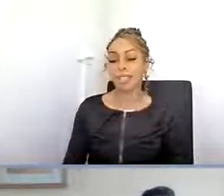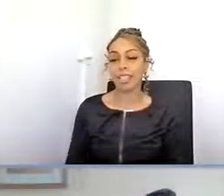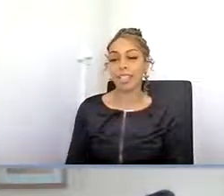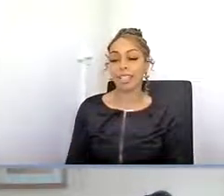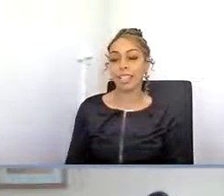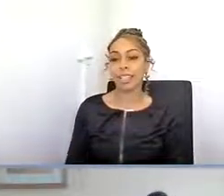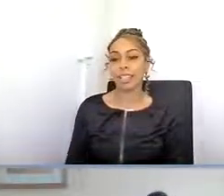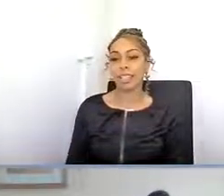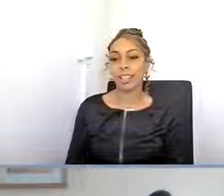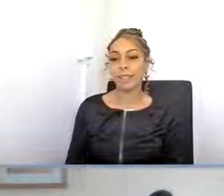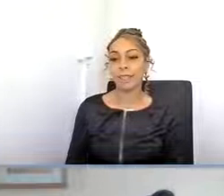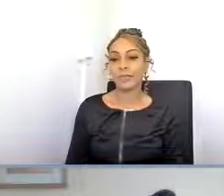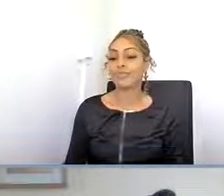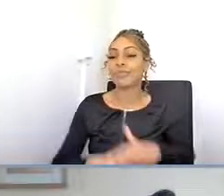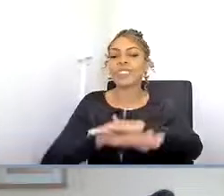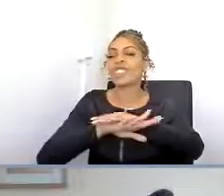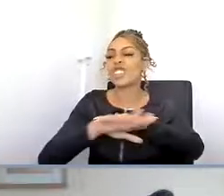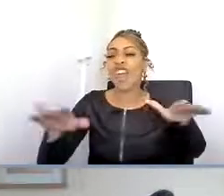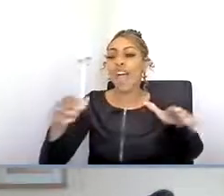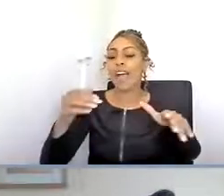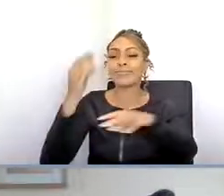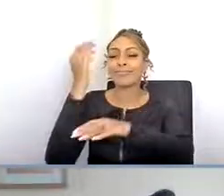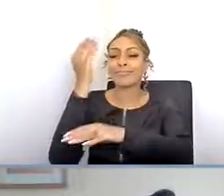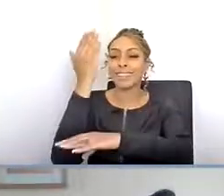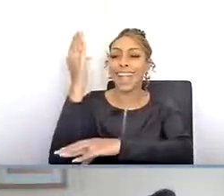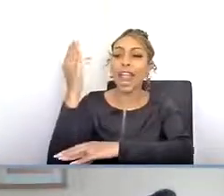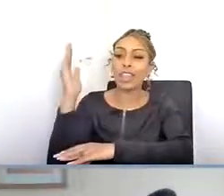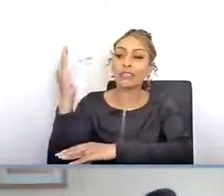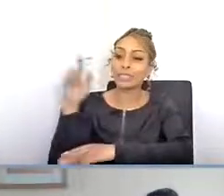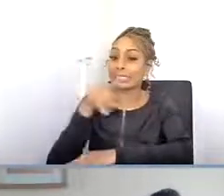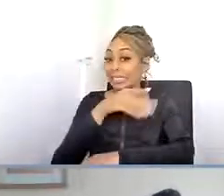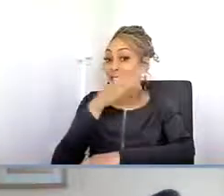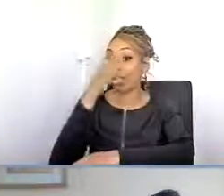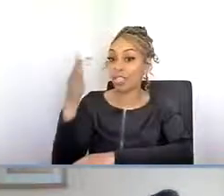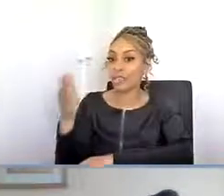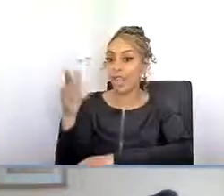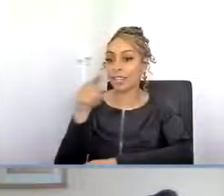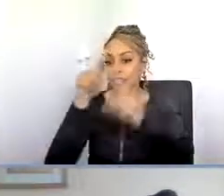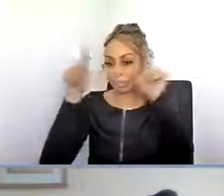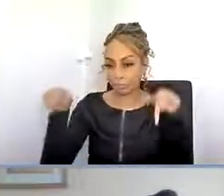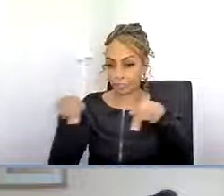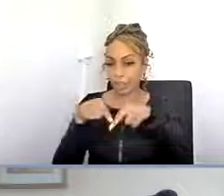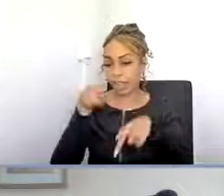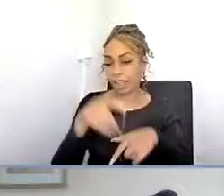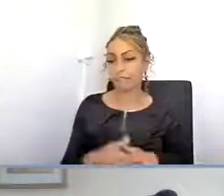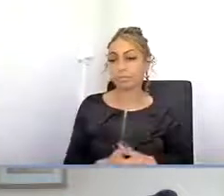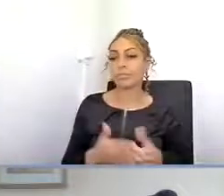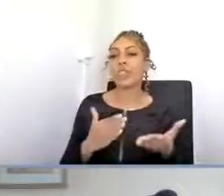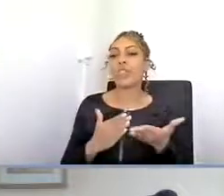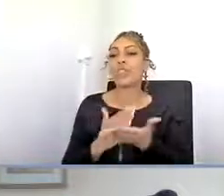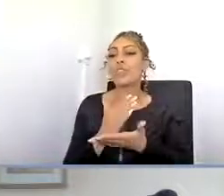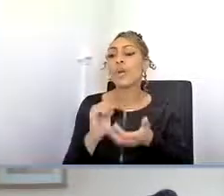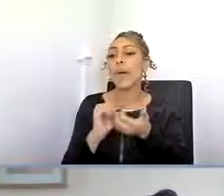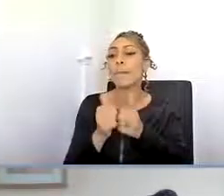our works in a non-gallery setting, as you can see on the slide on the right. And this is through a partnership with